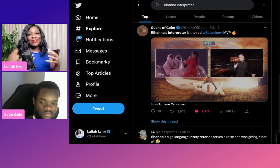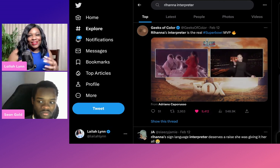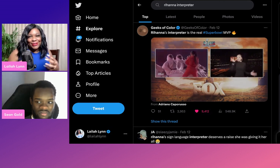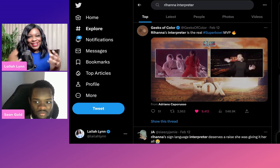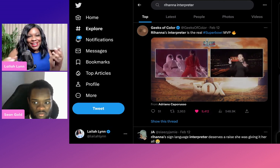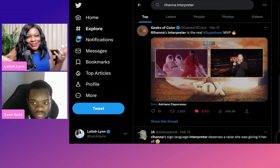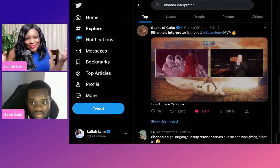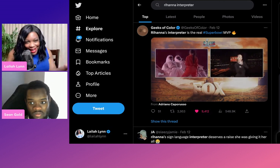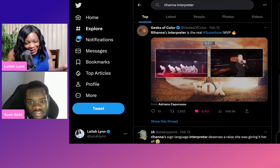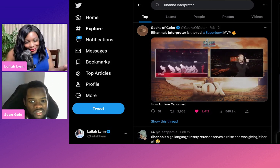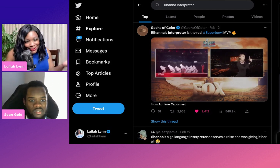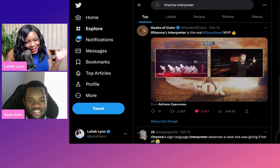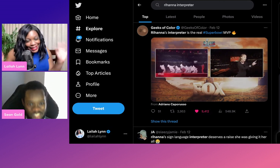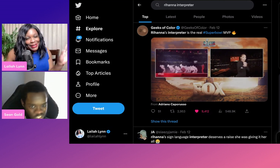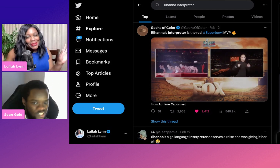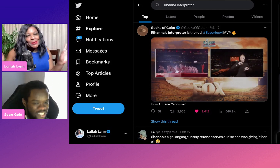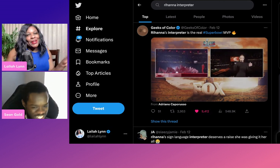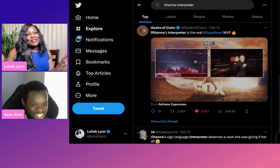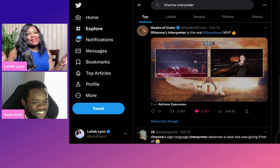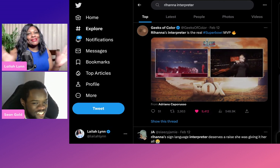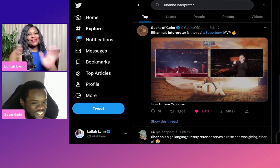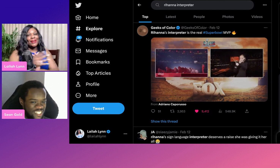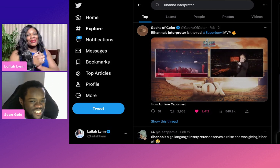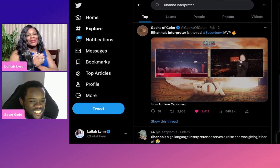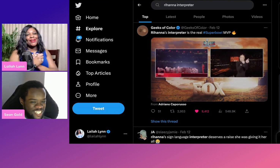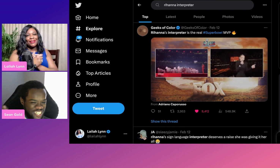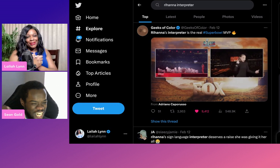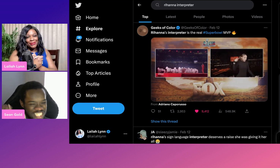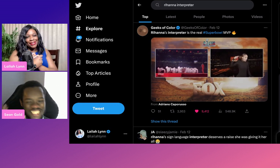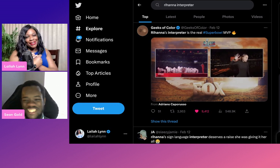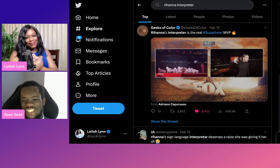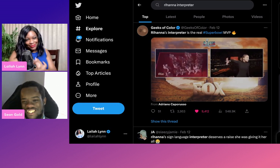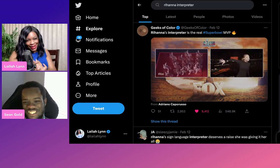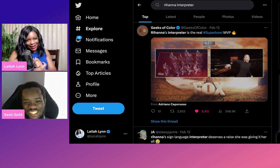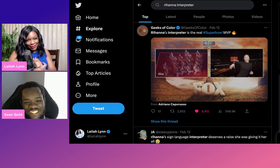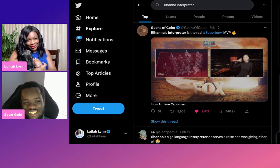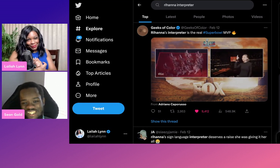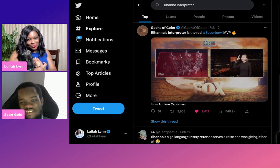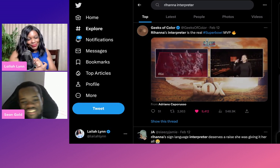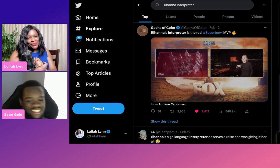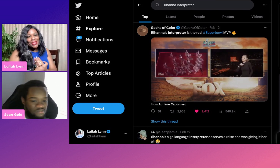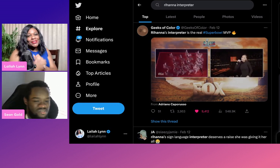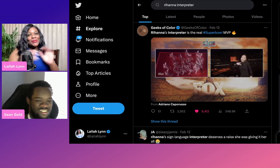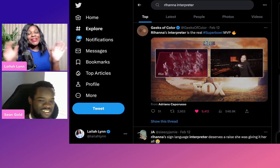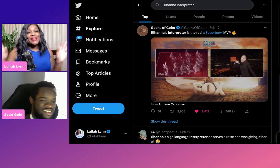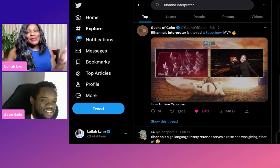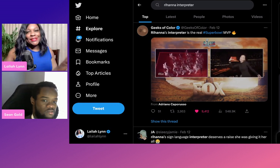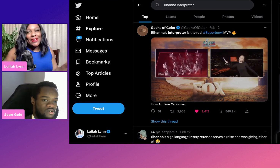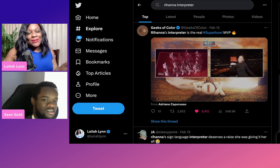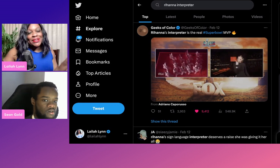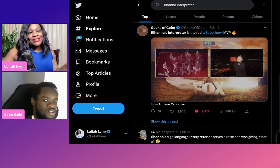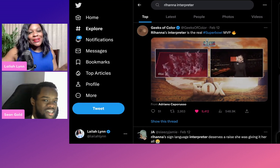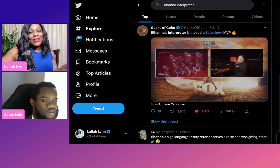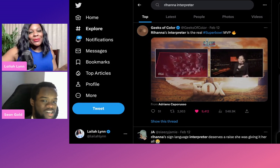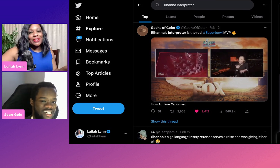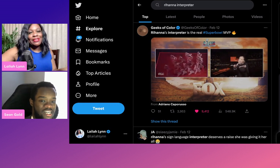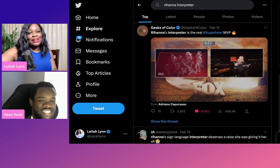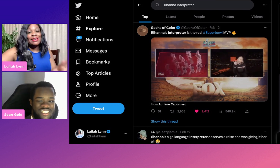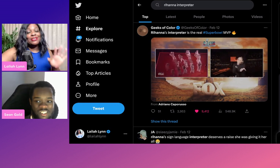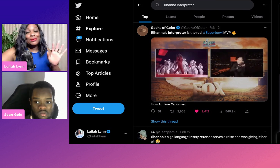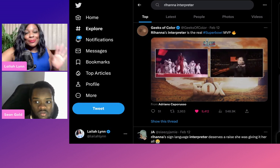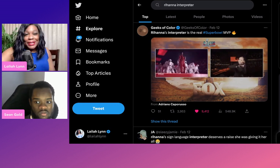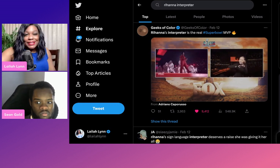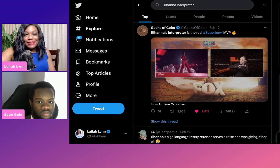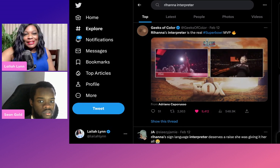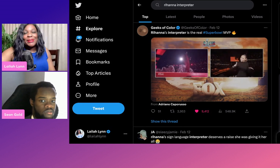her going viral and the responses to her going viral. So we're gonna start with, in